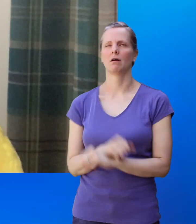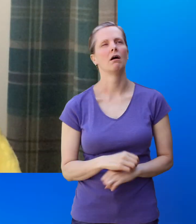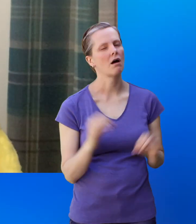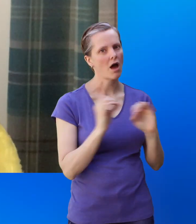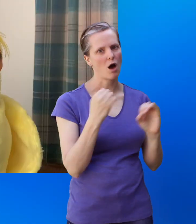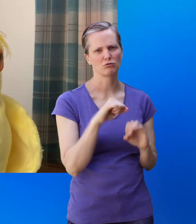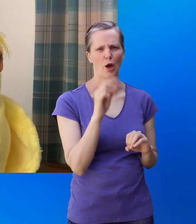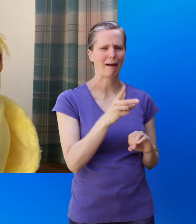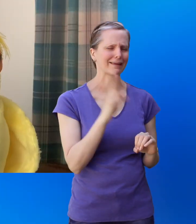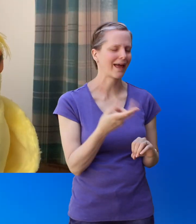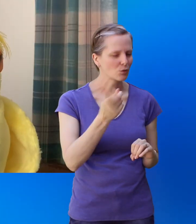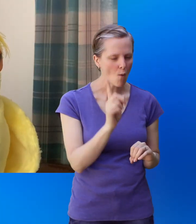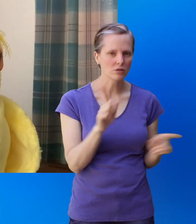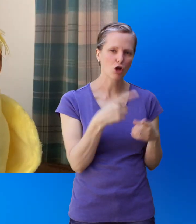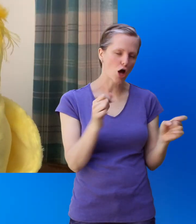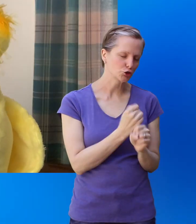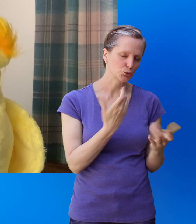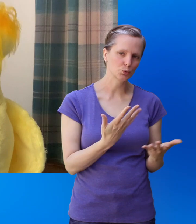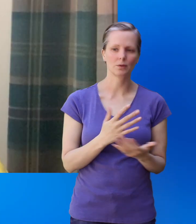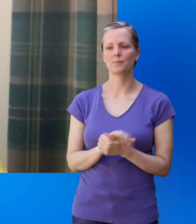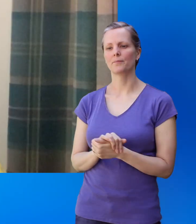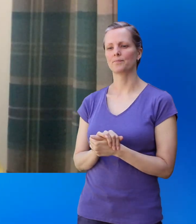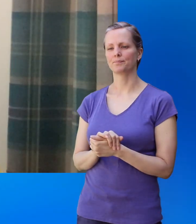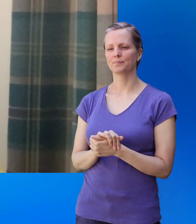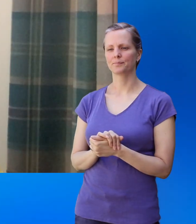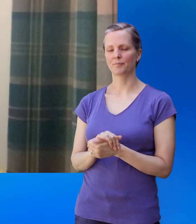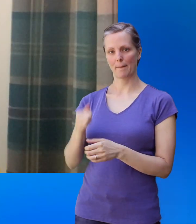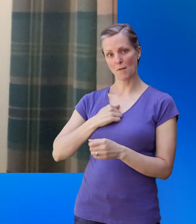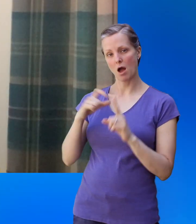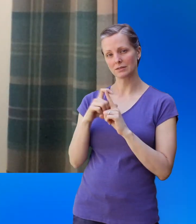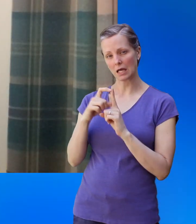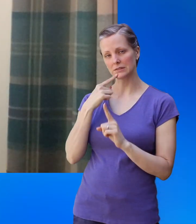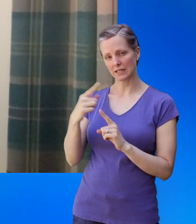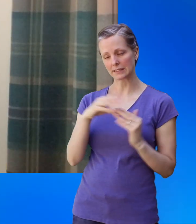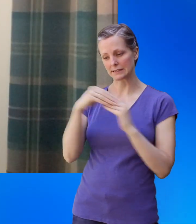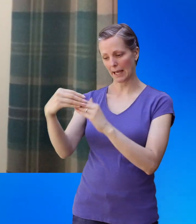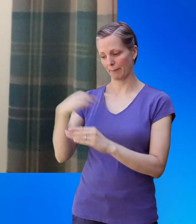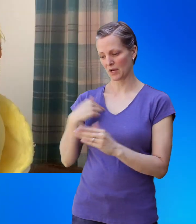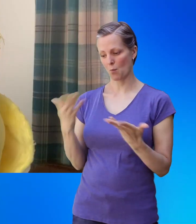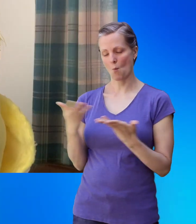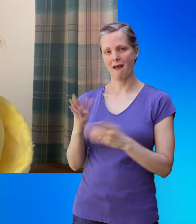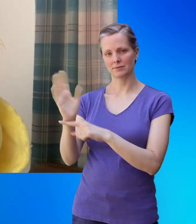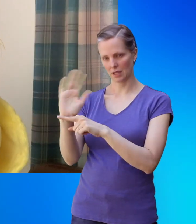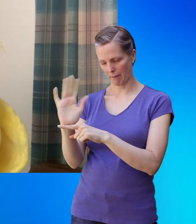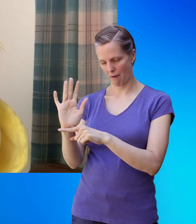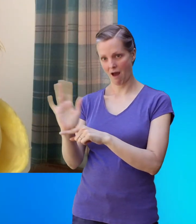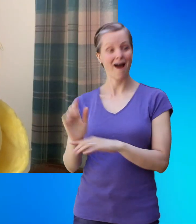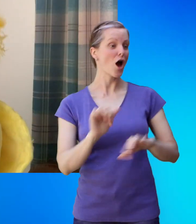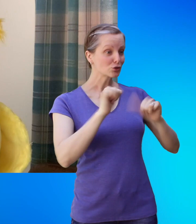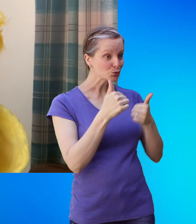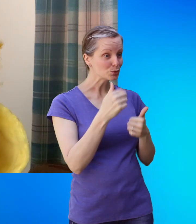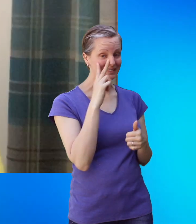not this again. What is it you can't do? Well, my dad said he would take me to the cinema. Oh, that's good. To